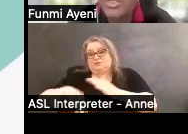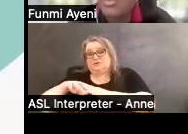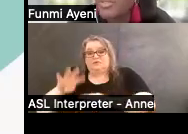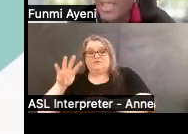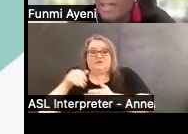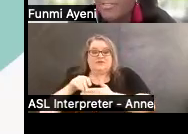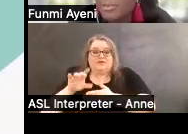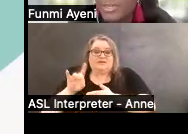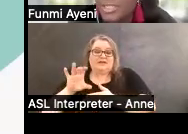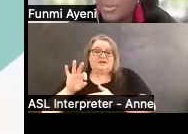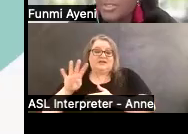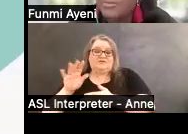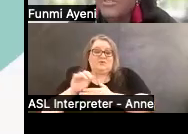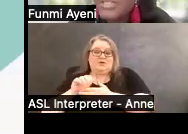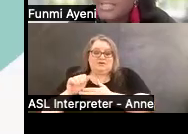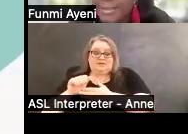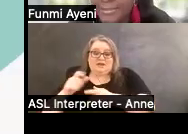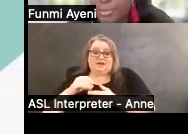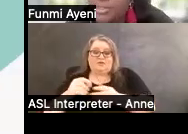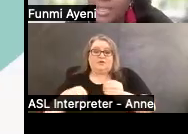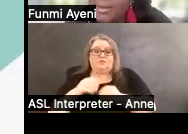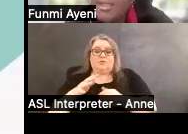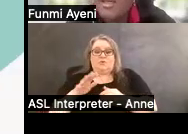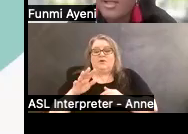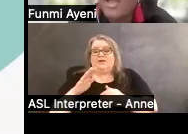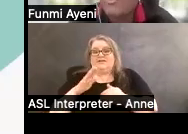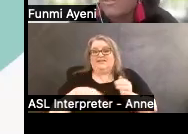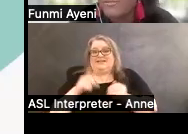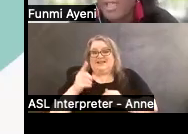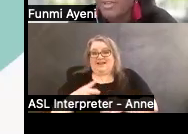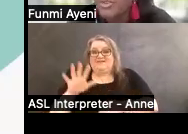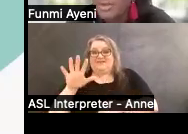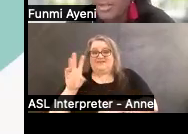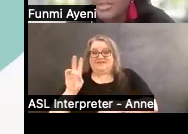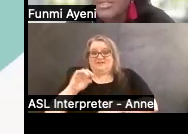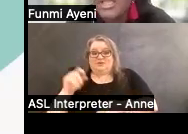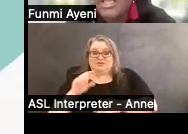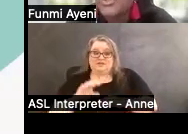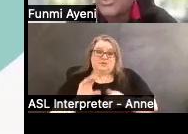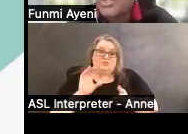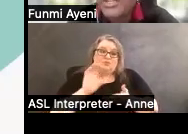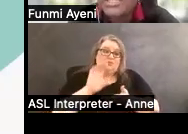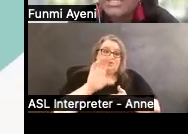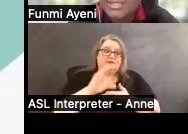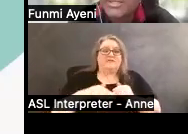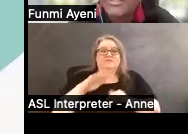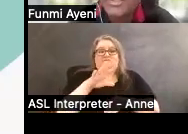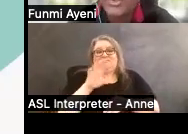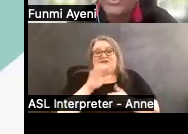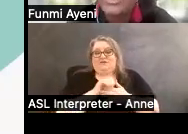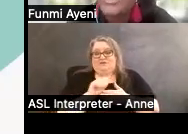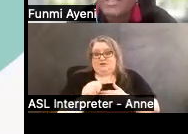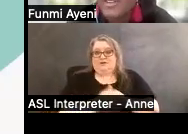$4,894, with more than half of the participants, so 57%, got over $500. And so you start to